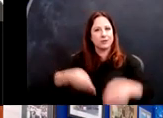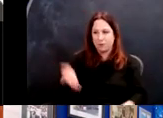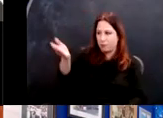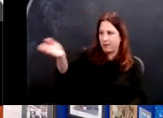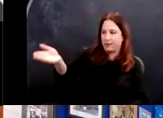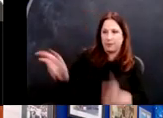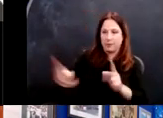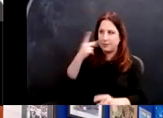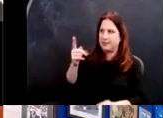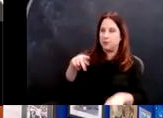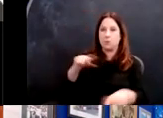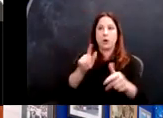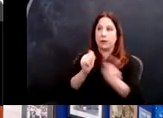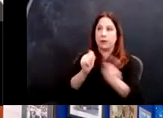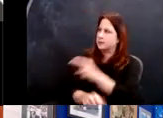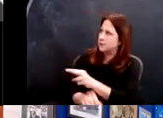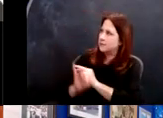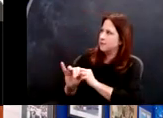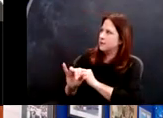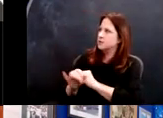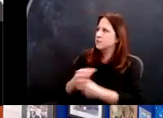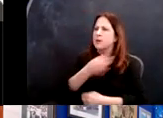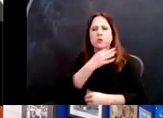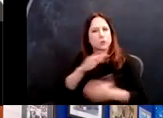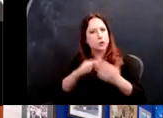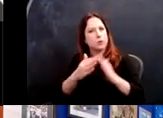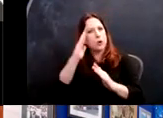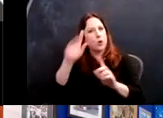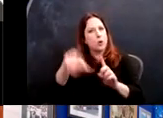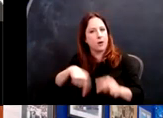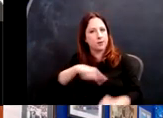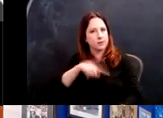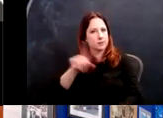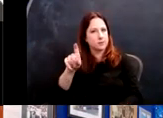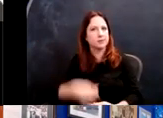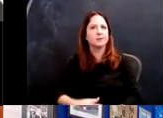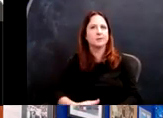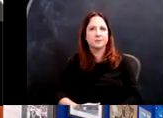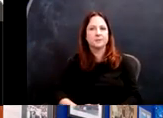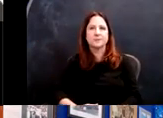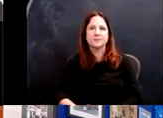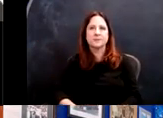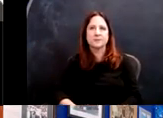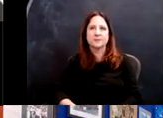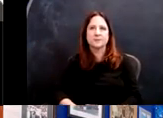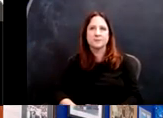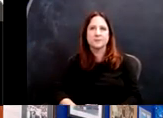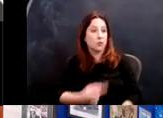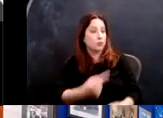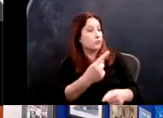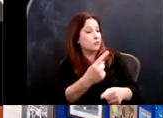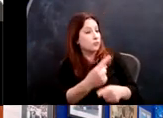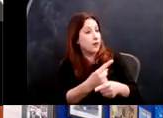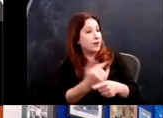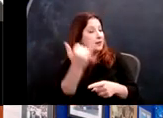there. So does the community know about us? Mm-hmm. Right. It's, the lights on, you can't see the lights